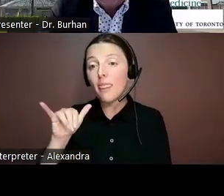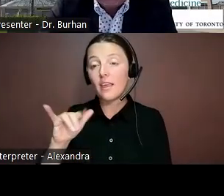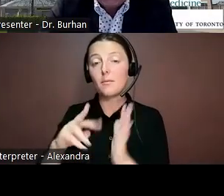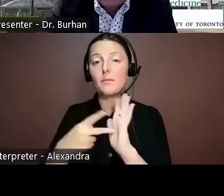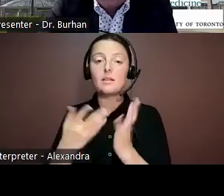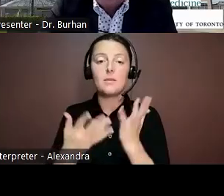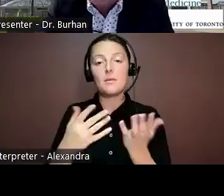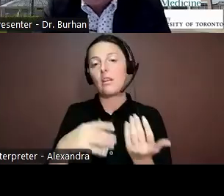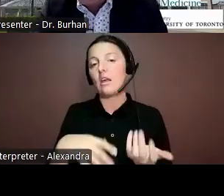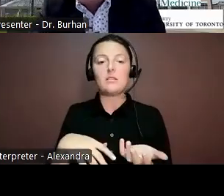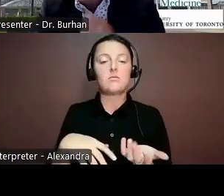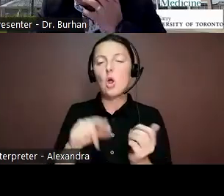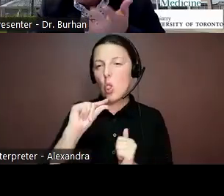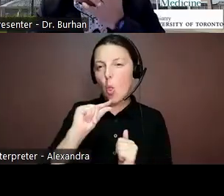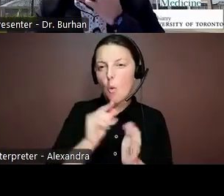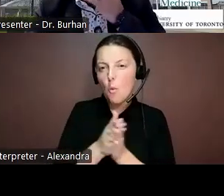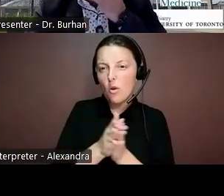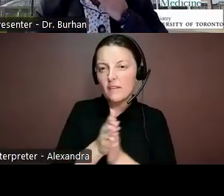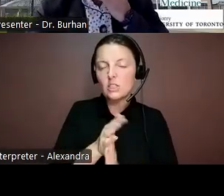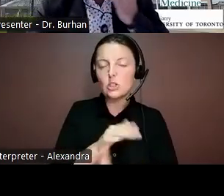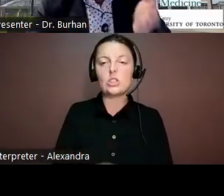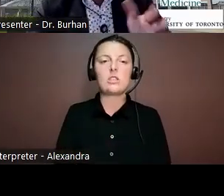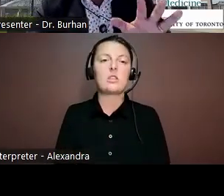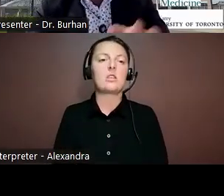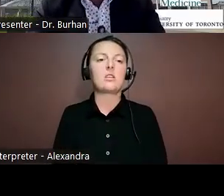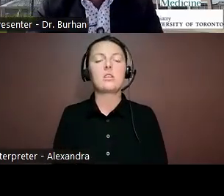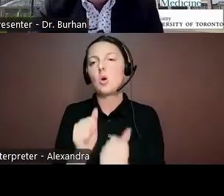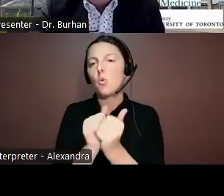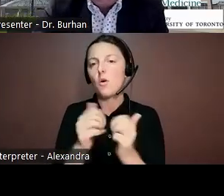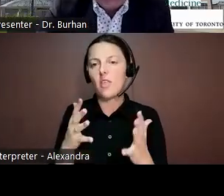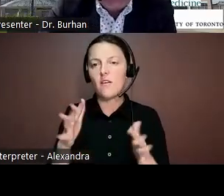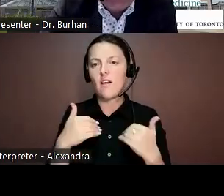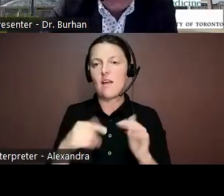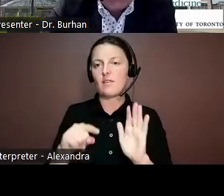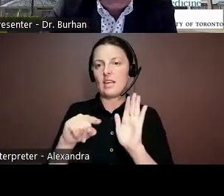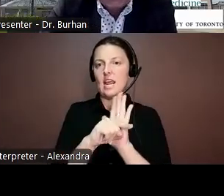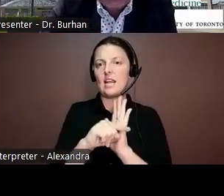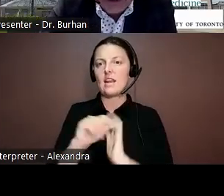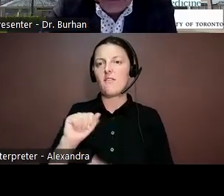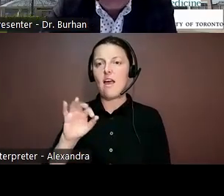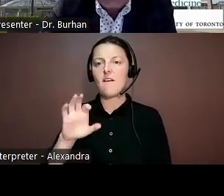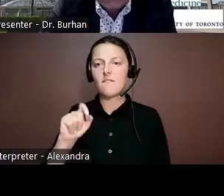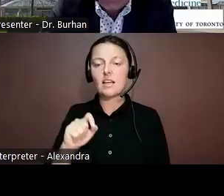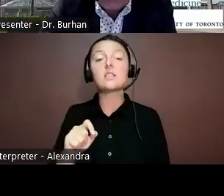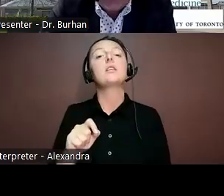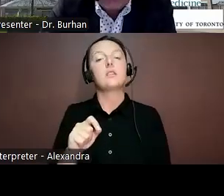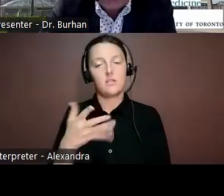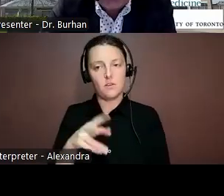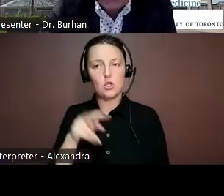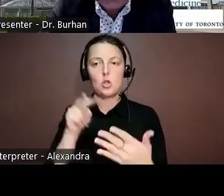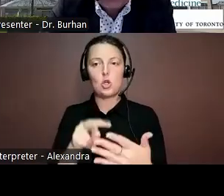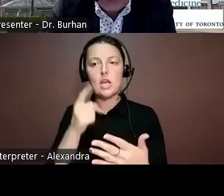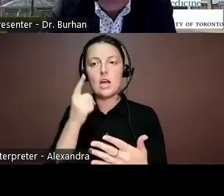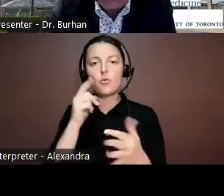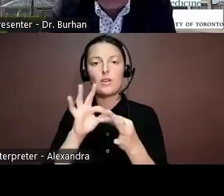low motivation without necessarily having negative affect has been looked at in when it comes to gait and executive impairment. So